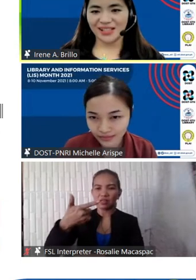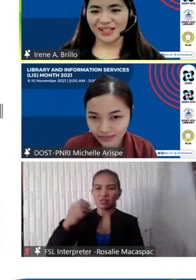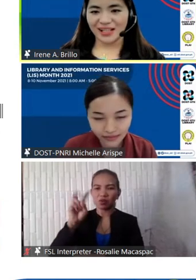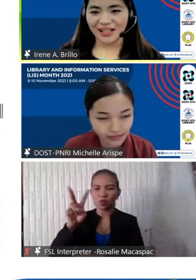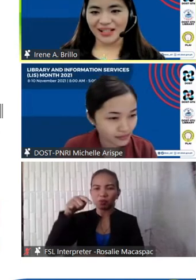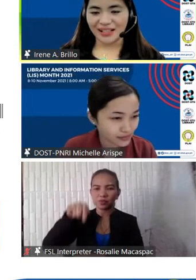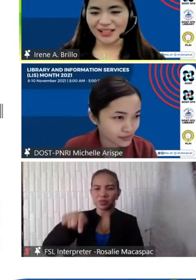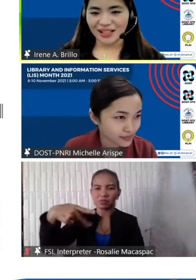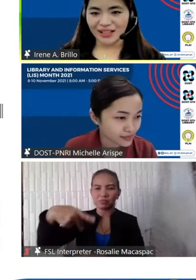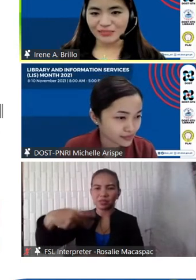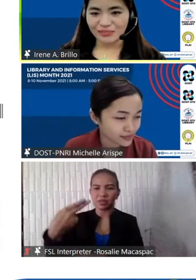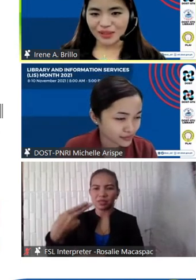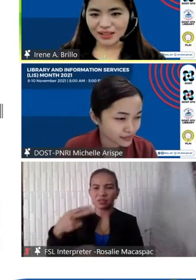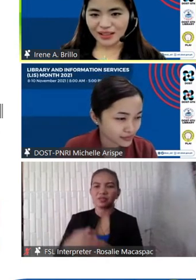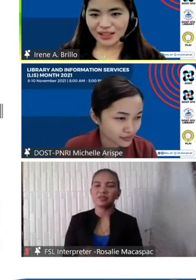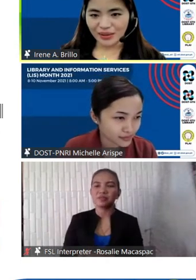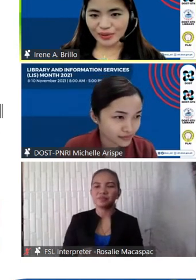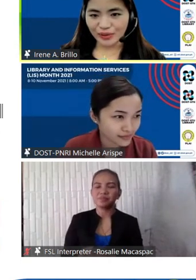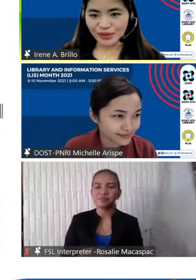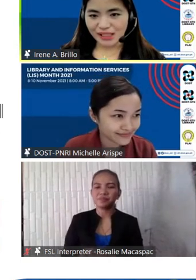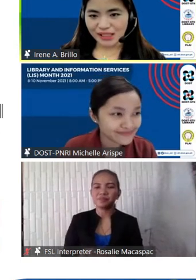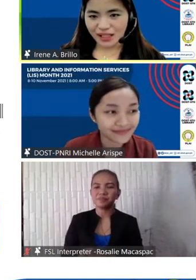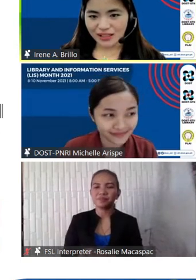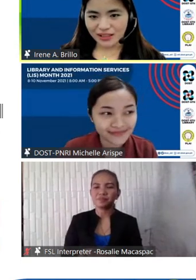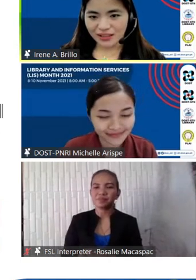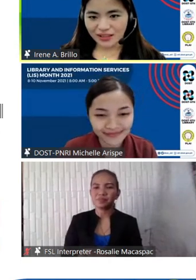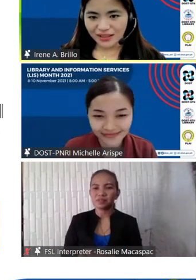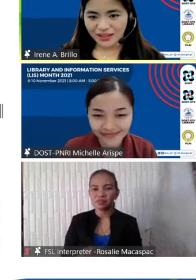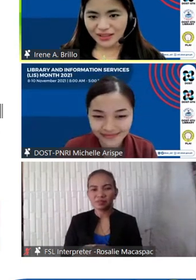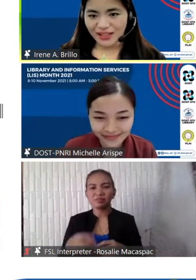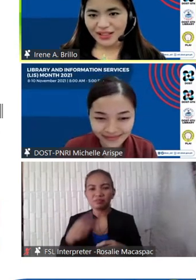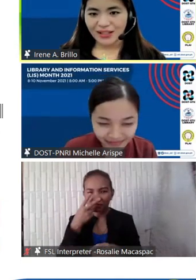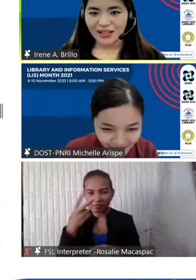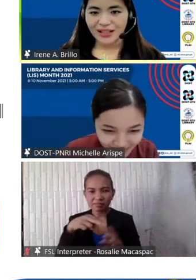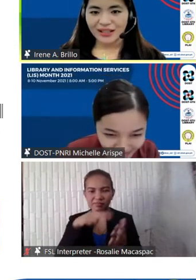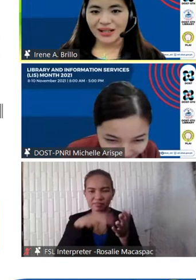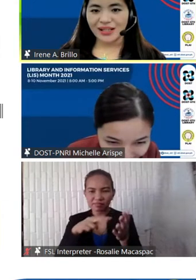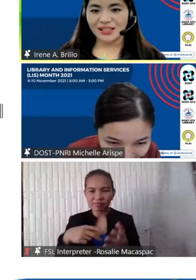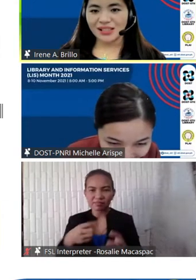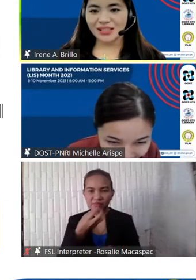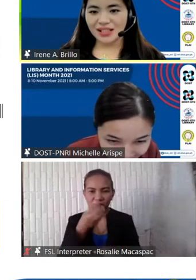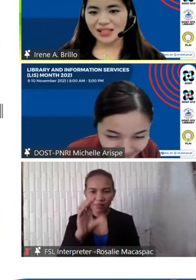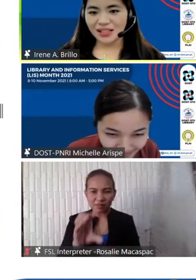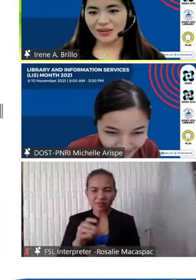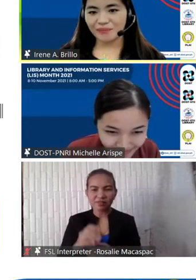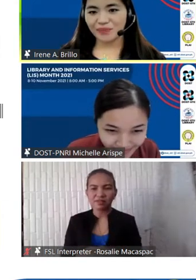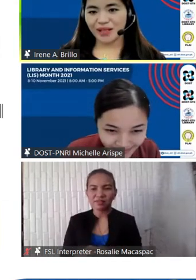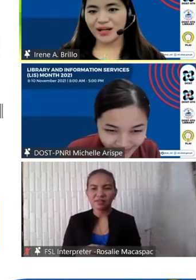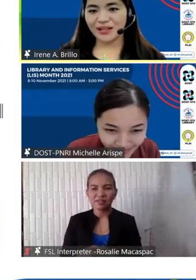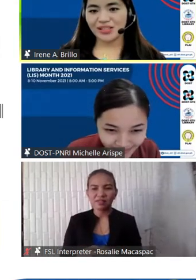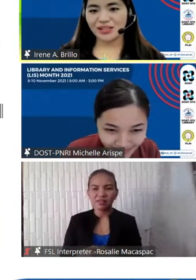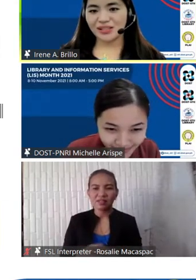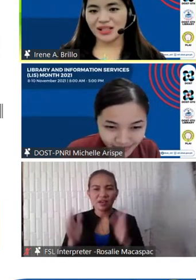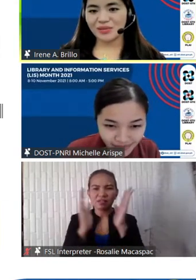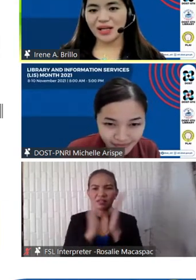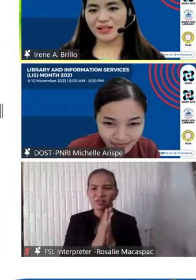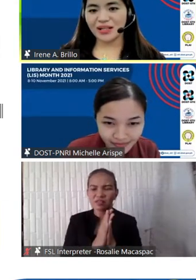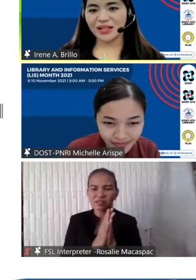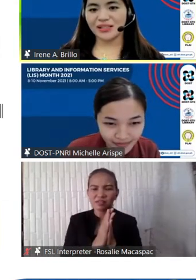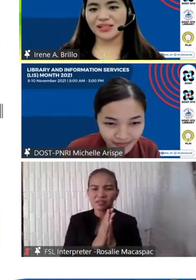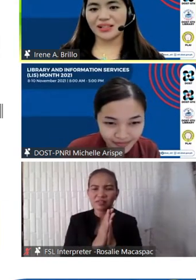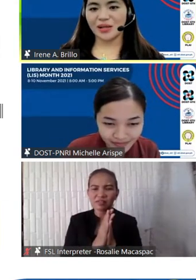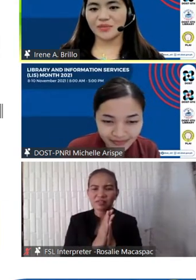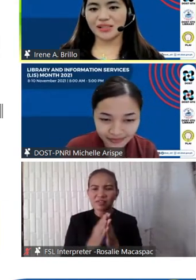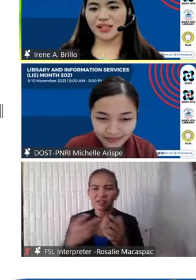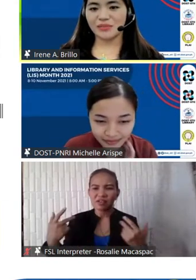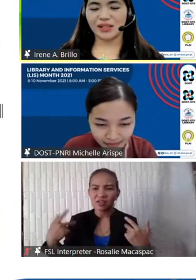information@pnri.dost.gov.ph. Ayan, backread lang po ako sa chat. Ayan, just asking, does